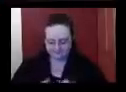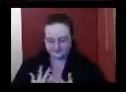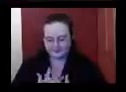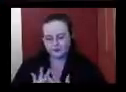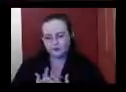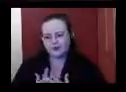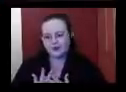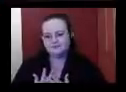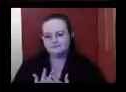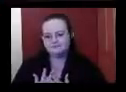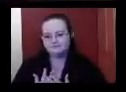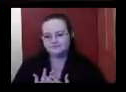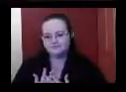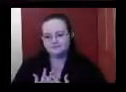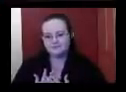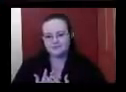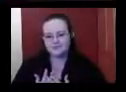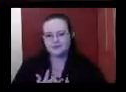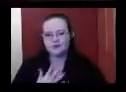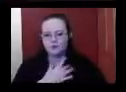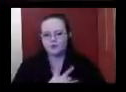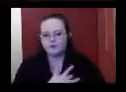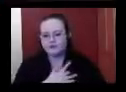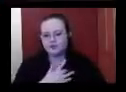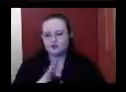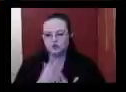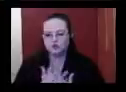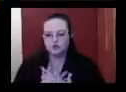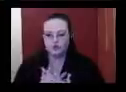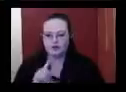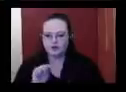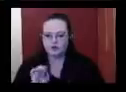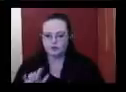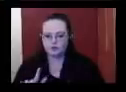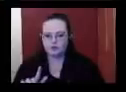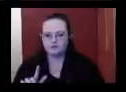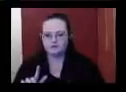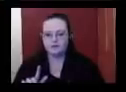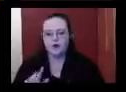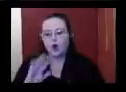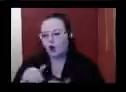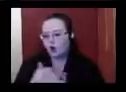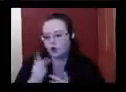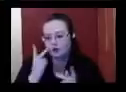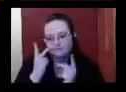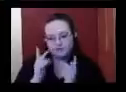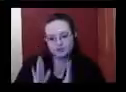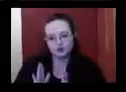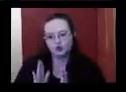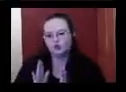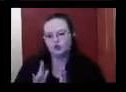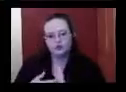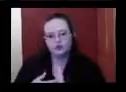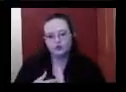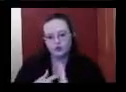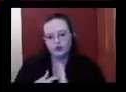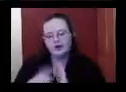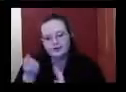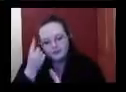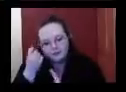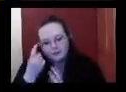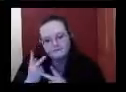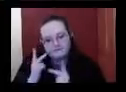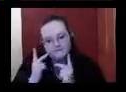using the provincial screening tool. All of our visitors to the school, and visitors will still be limited to the